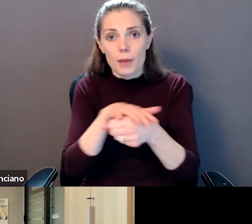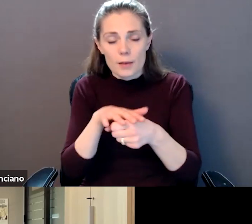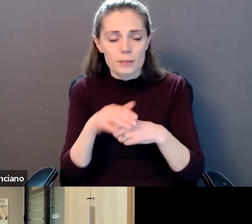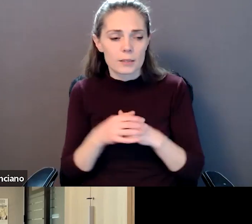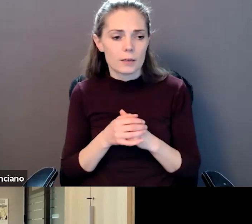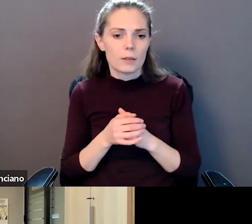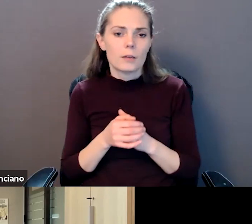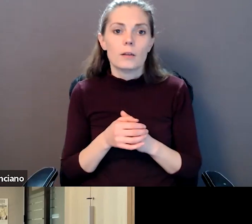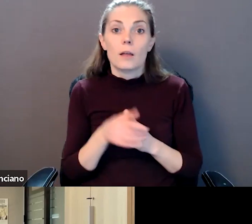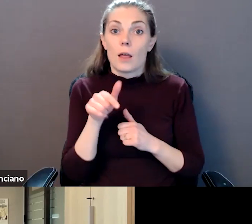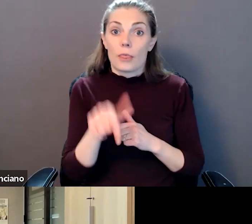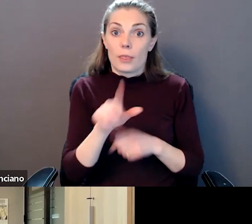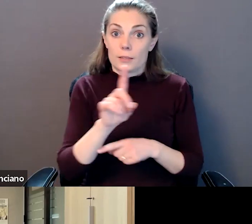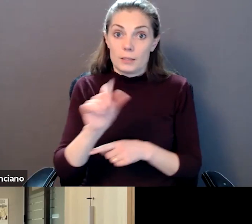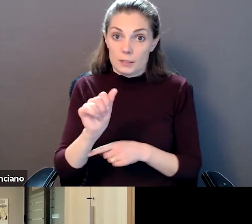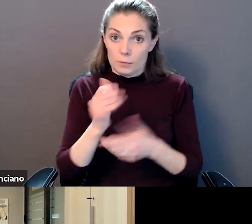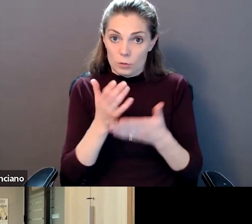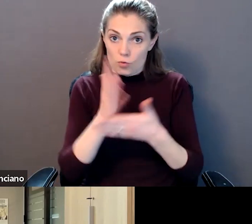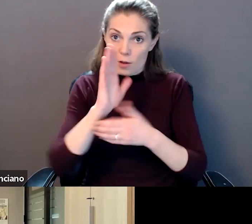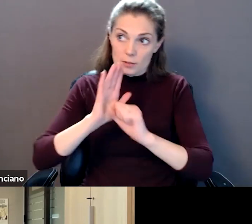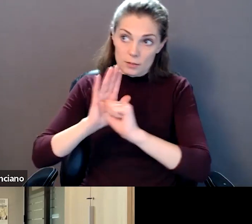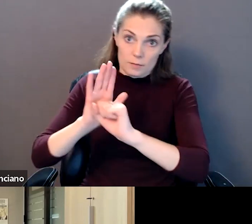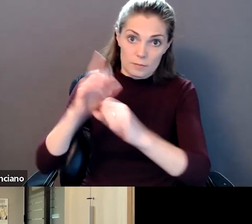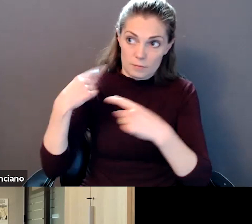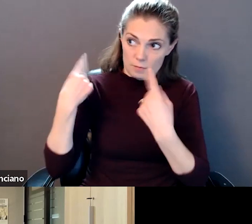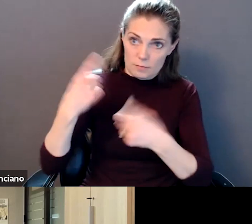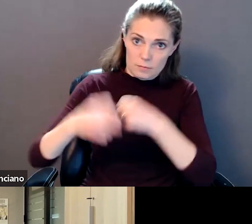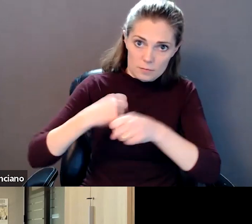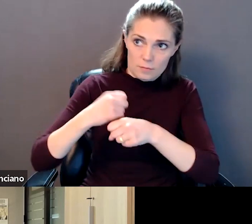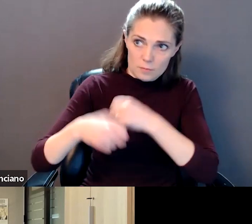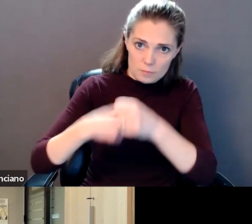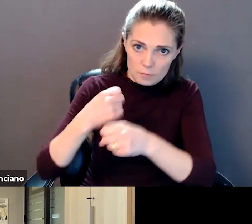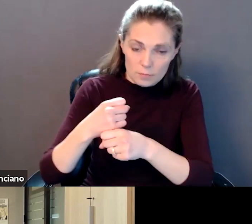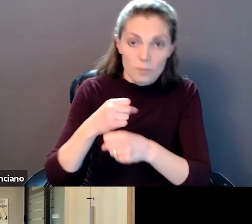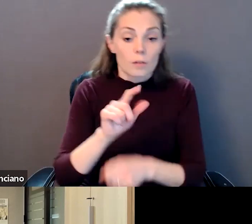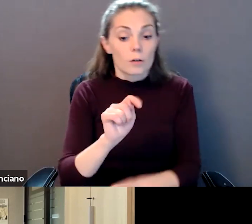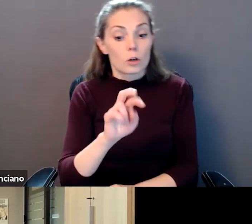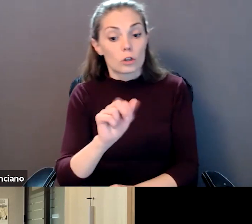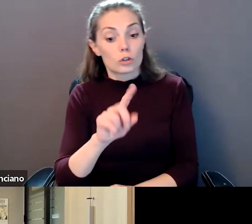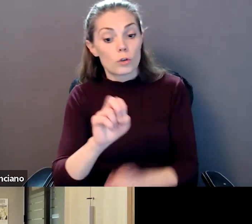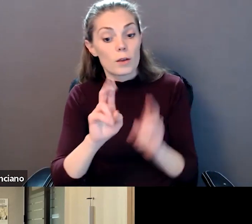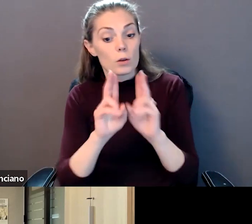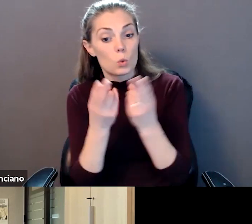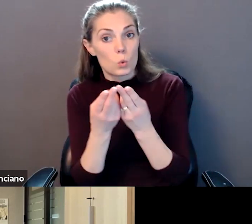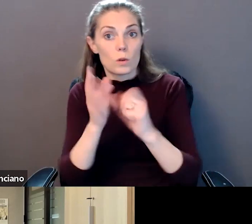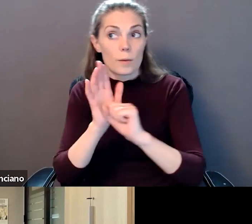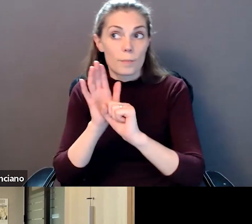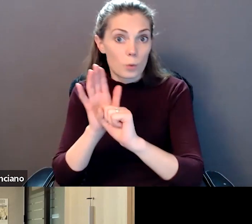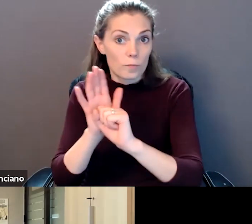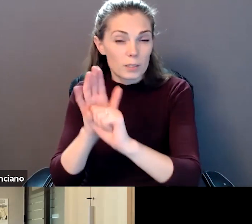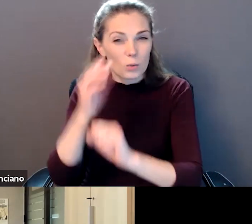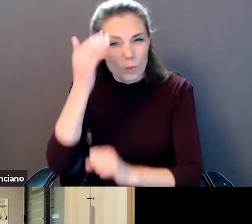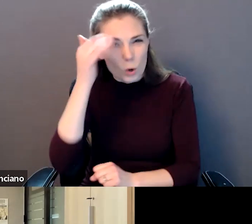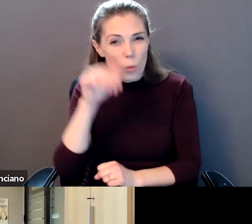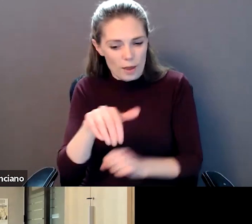of disability rights activists over the years, in the trade union movement, we know that that sector with higher unionization rates,